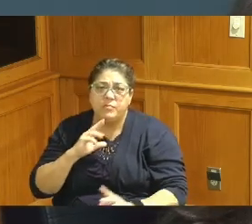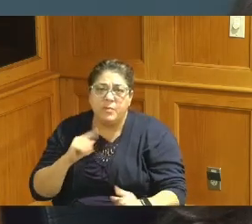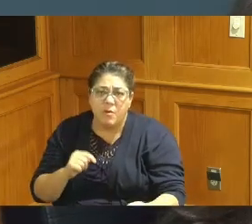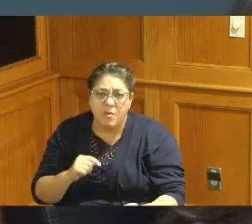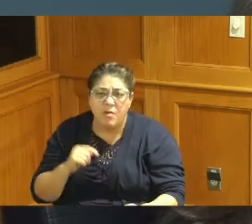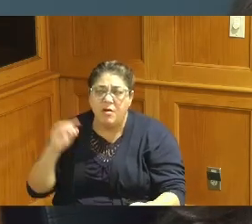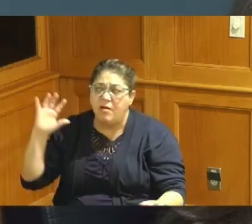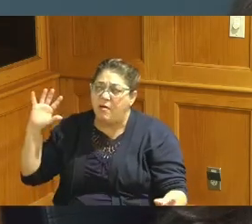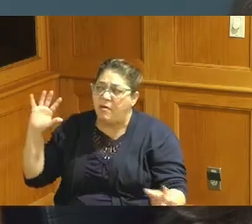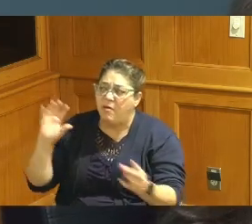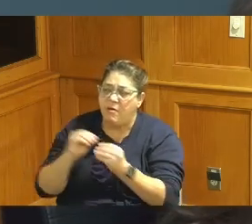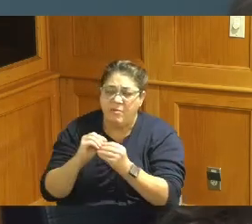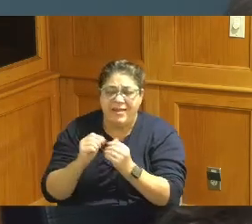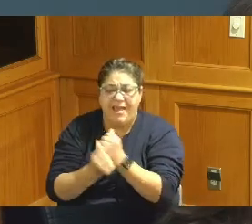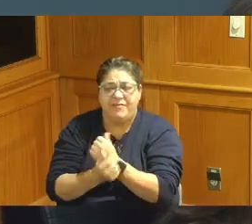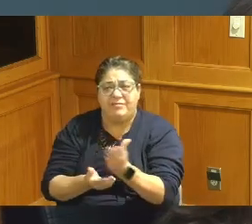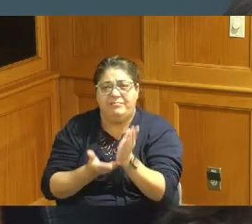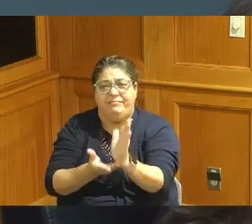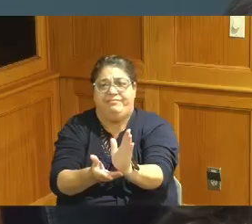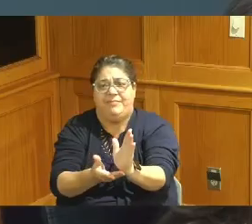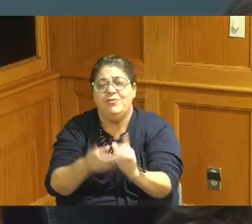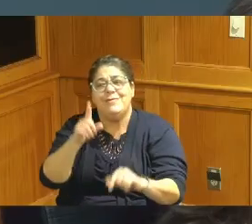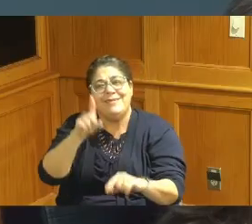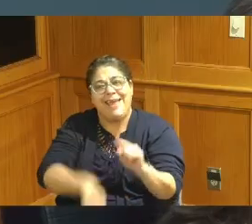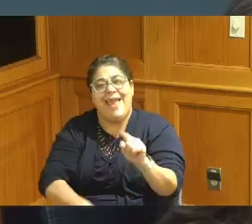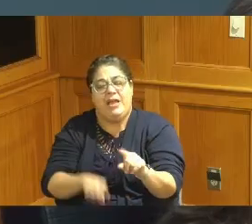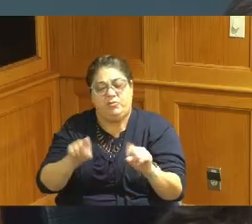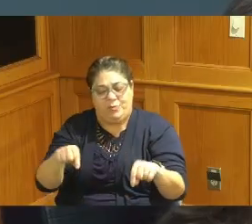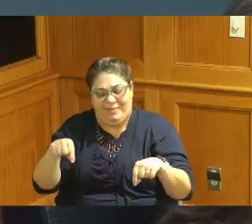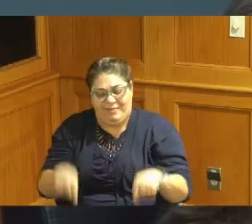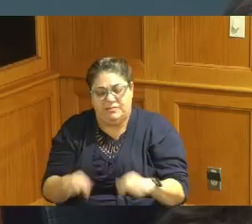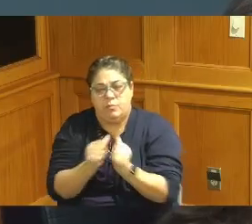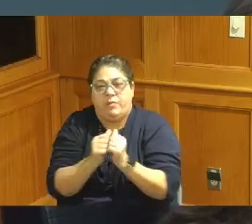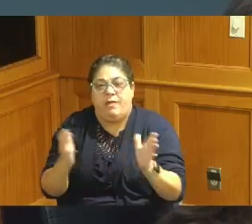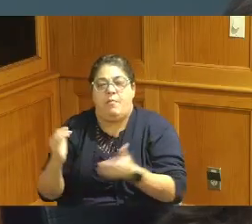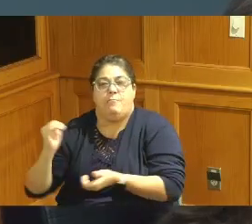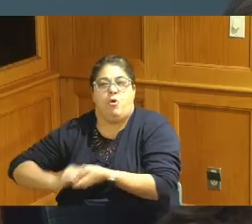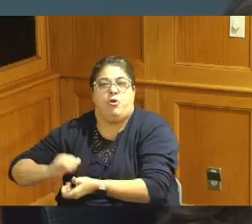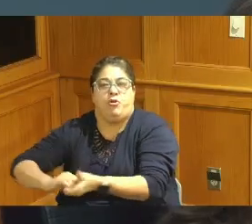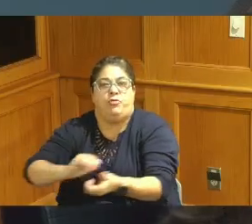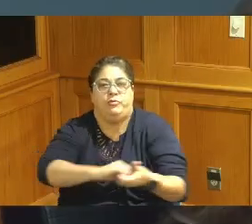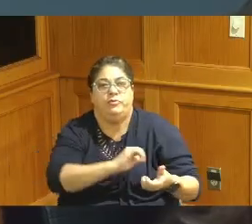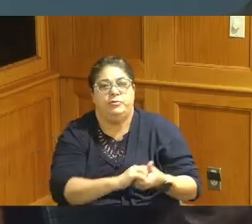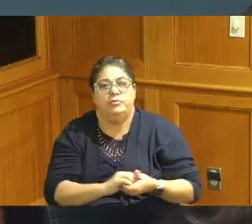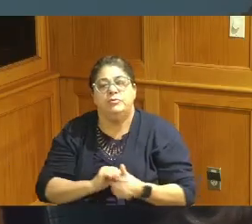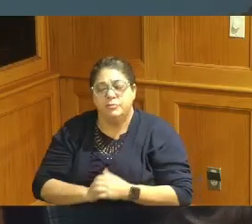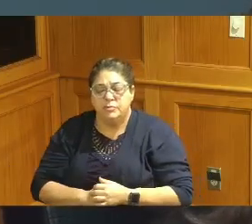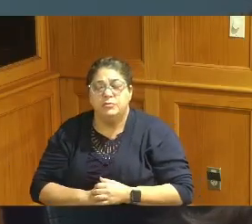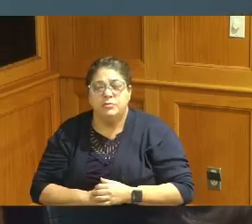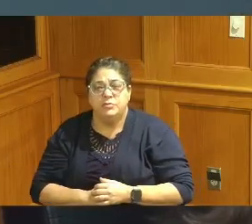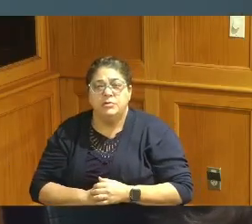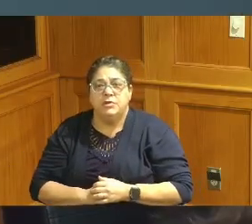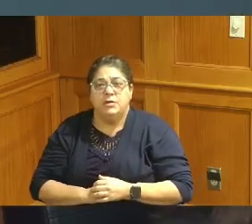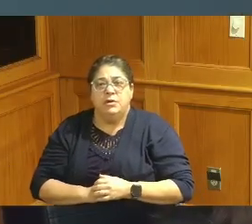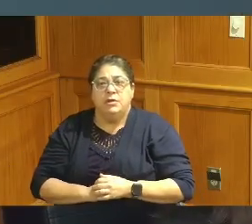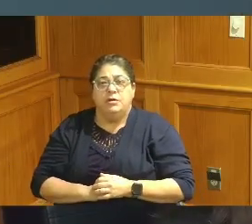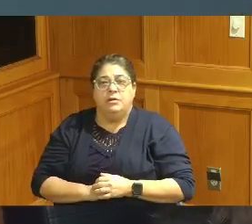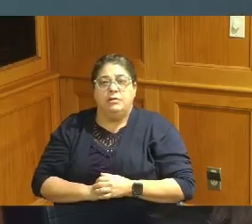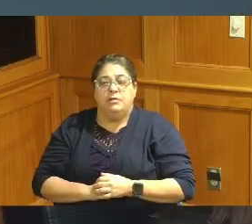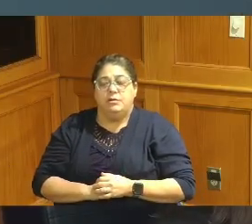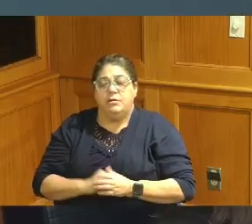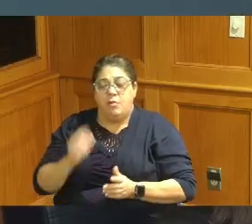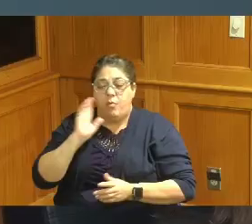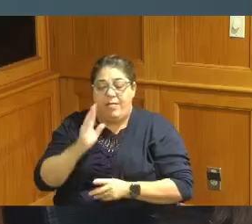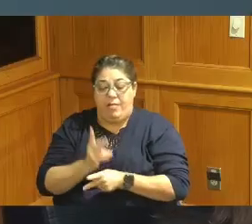team, and you can't do it without the partners, that's for sure. I'll talk about, just make a couple comments about